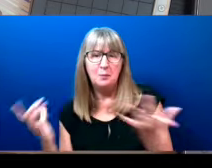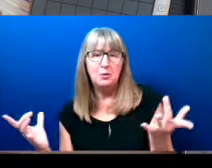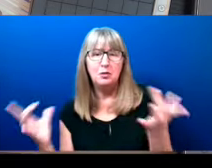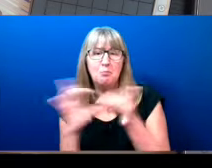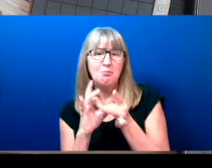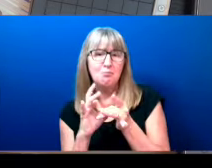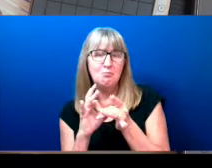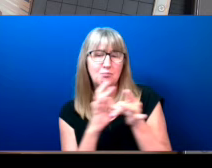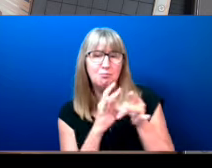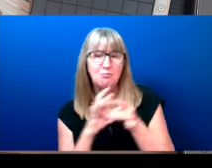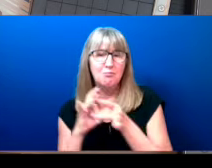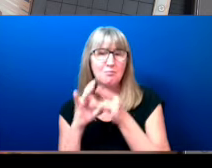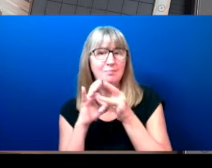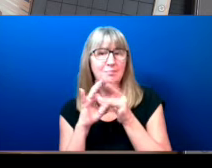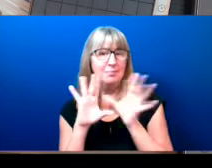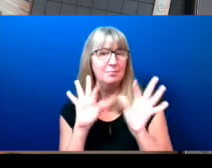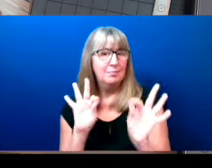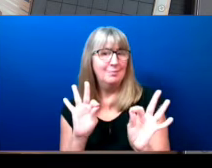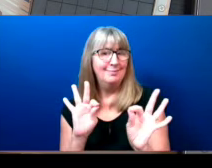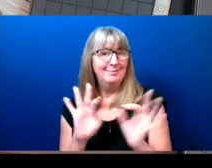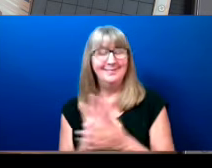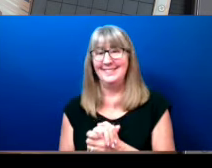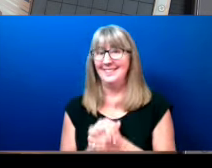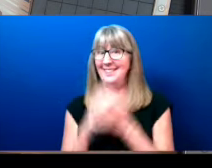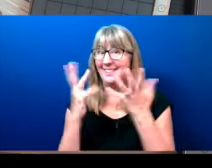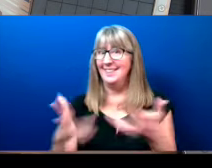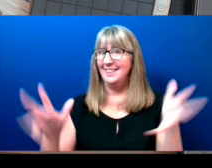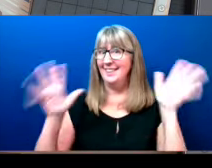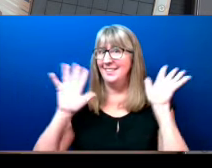there, and it's just got a pretty stamp to just tie it all together.